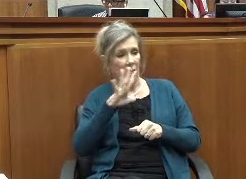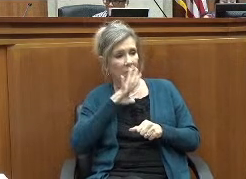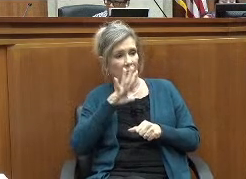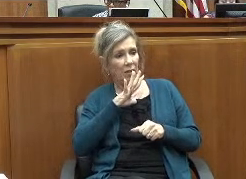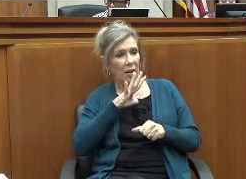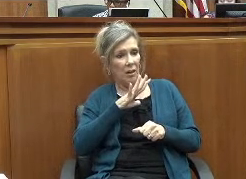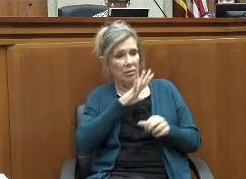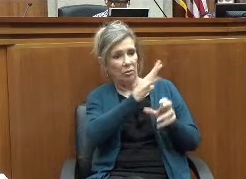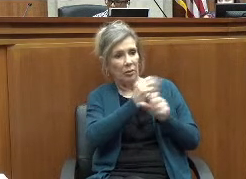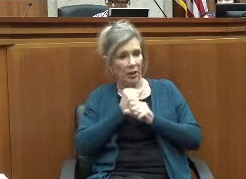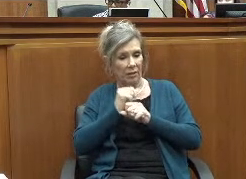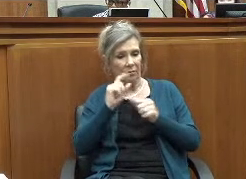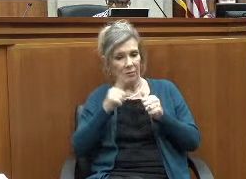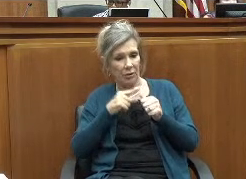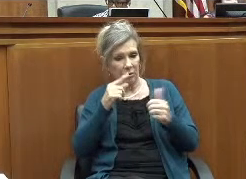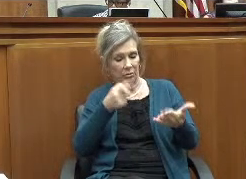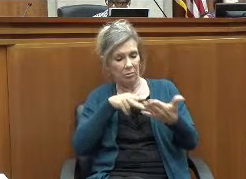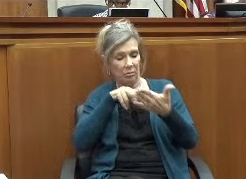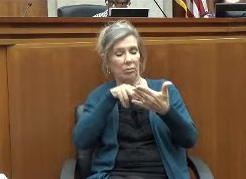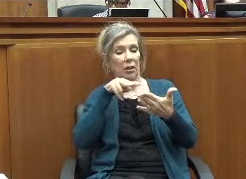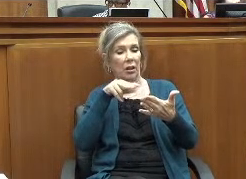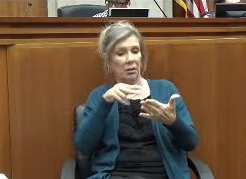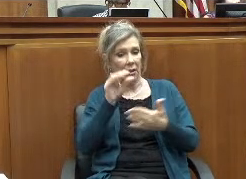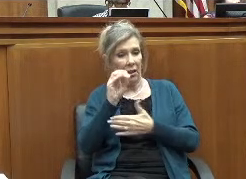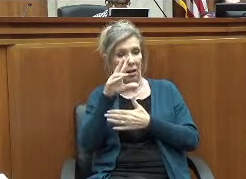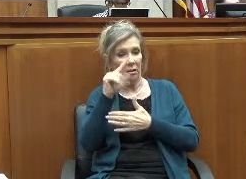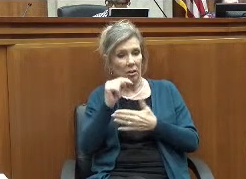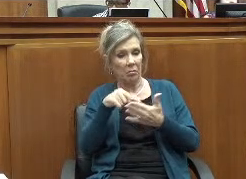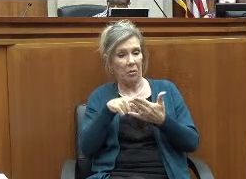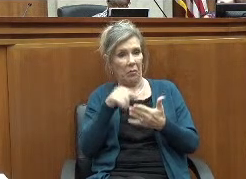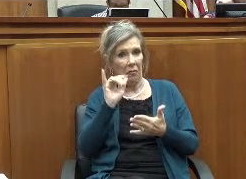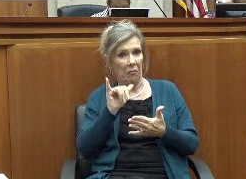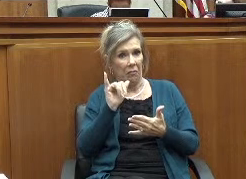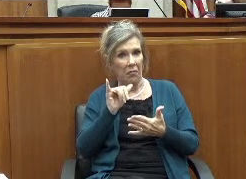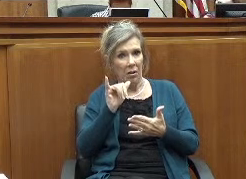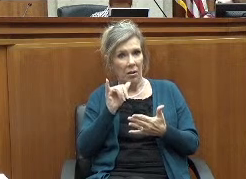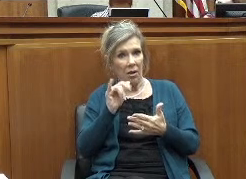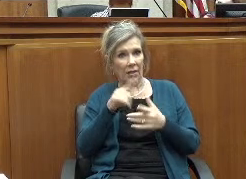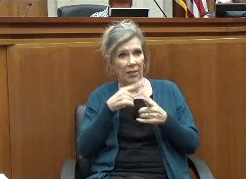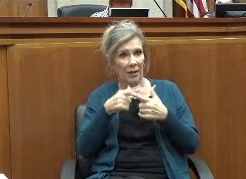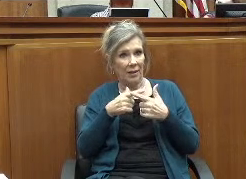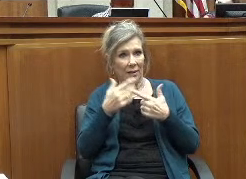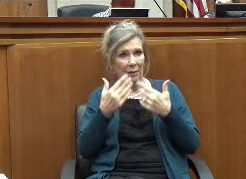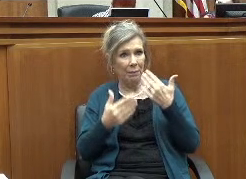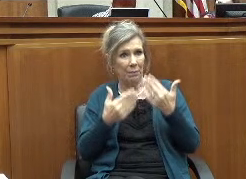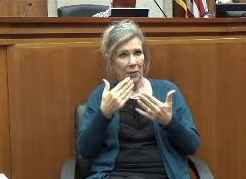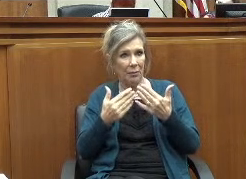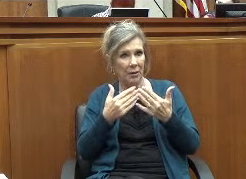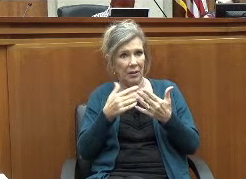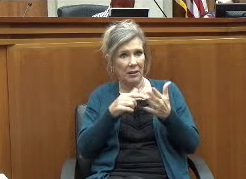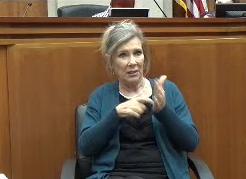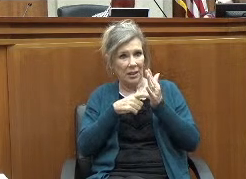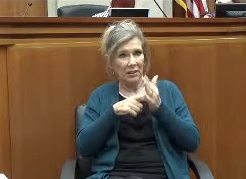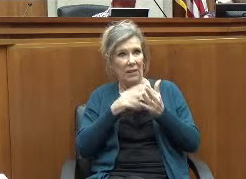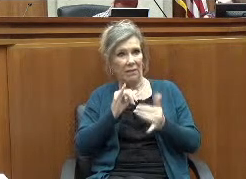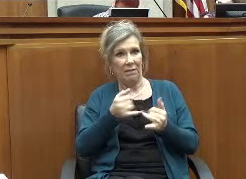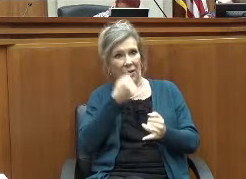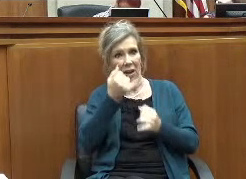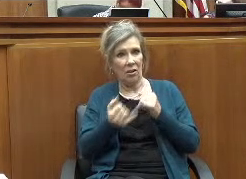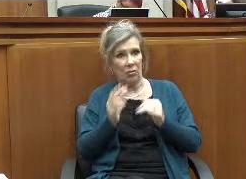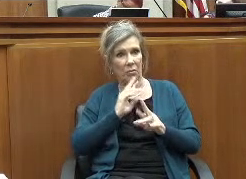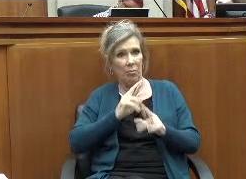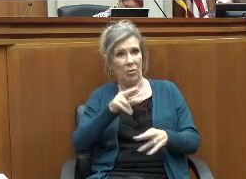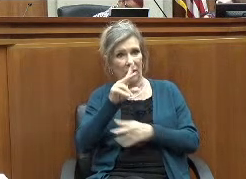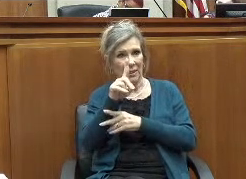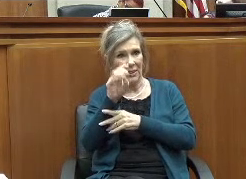a first glance at October, and then if we could just make sure that if it takes the final report for December, that we have